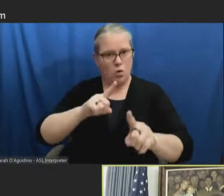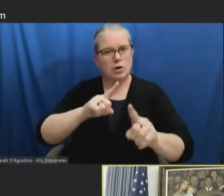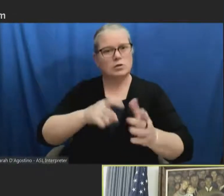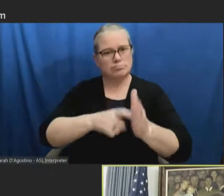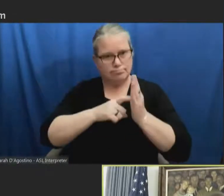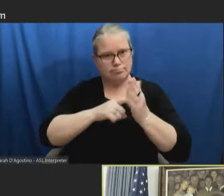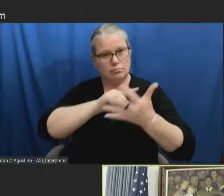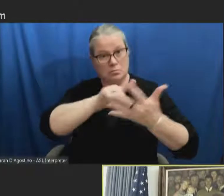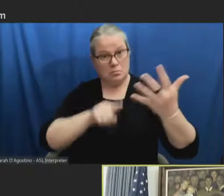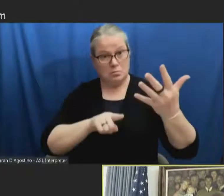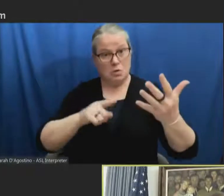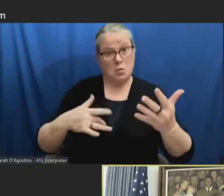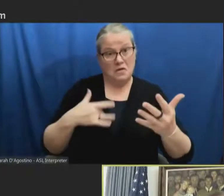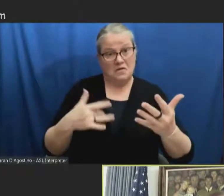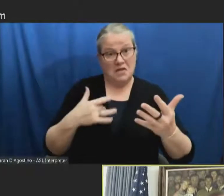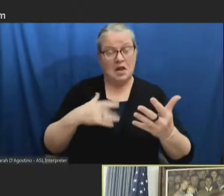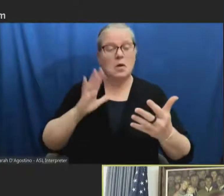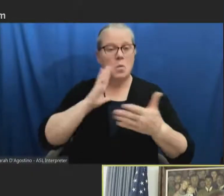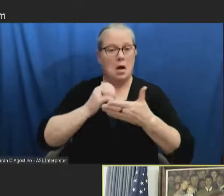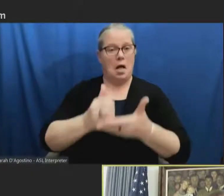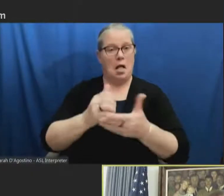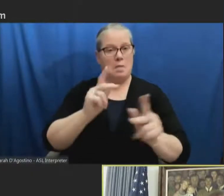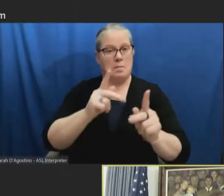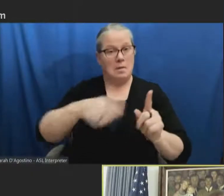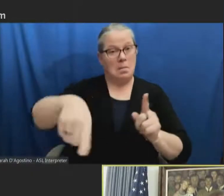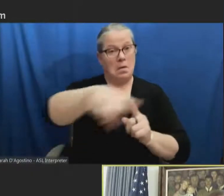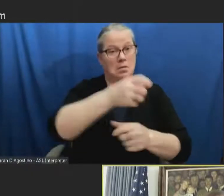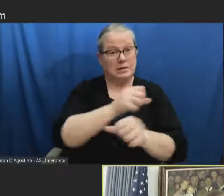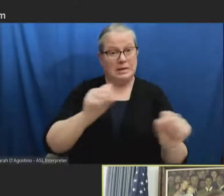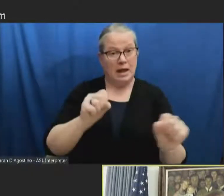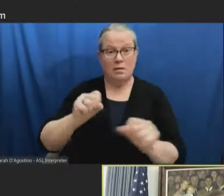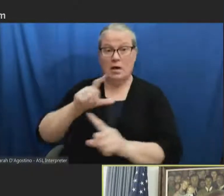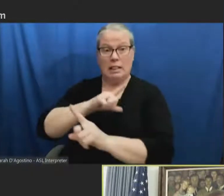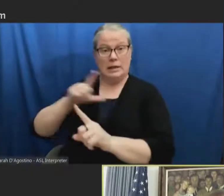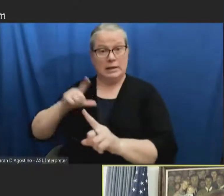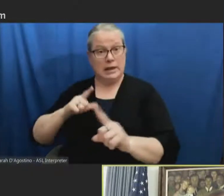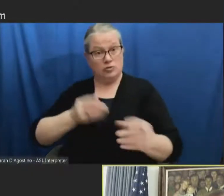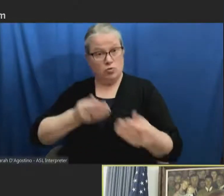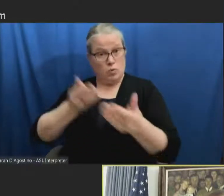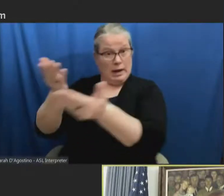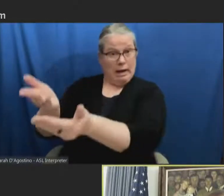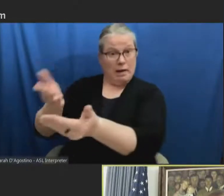those EOs, that's certainly their prerogative, but we need a decision by the 15th.